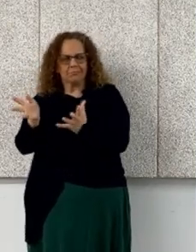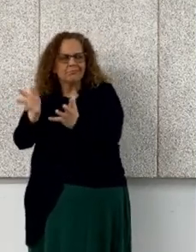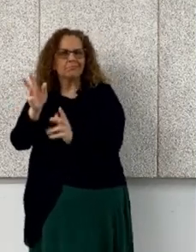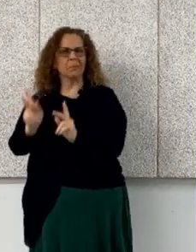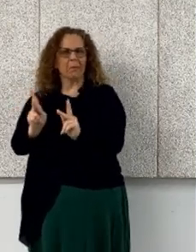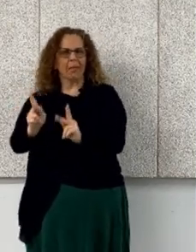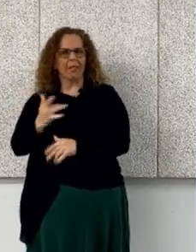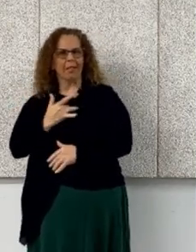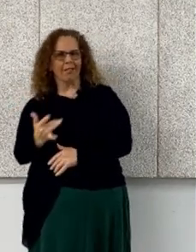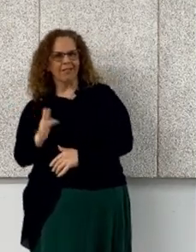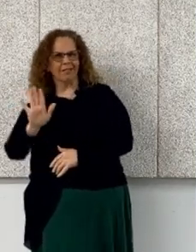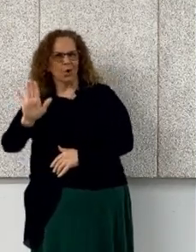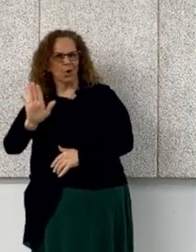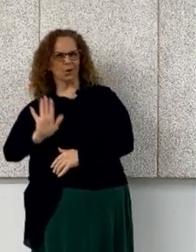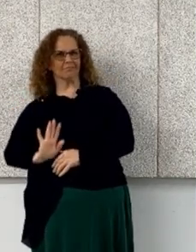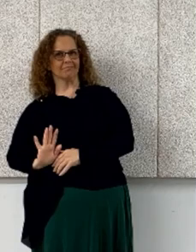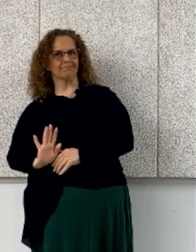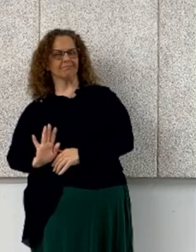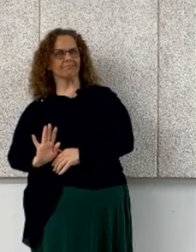people to sort of, you know,